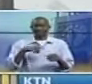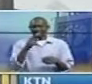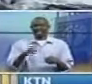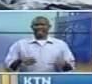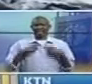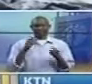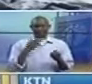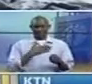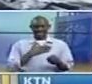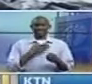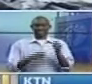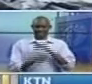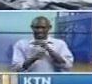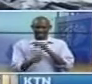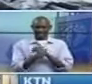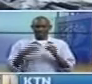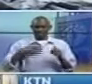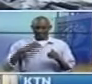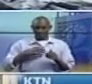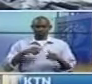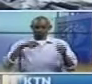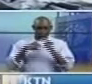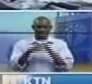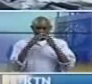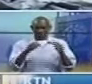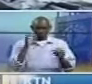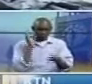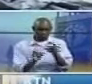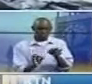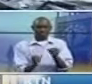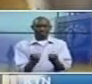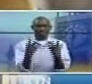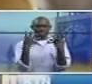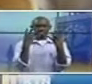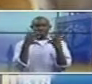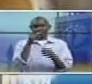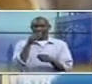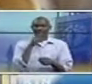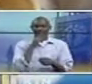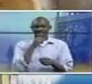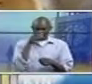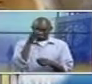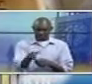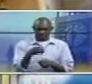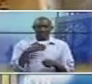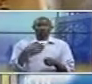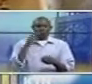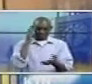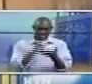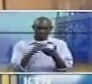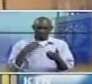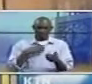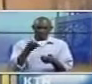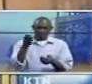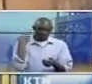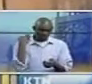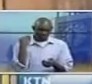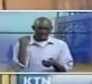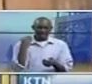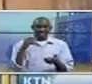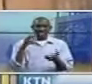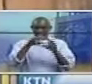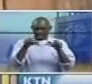danger after unknown attackers touched his home last night. George Sitati was one of the witnesses of former cabinet minister Muskari